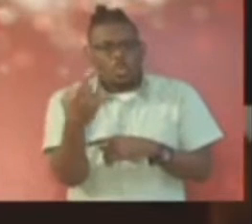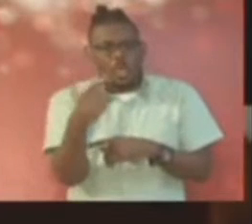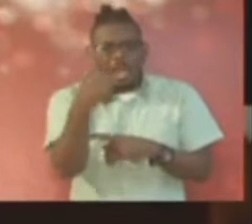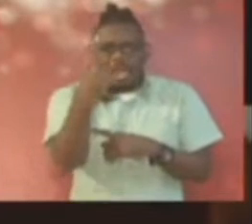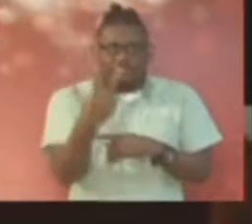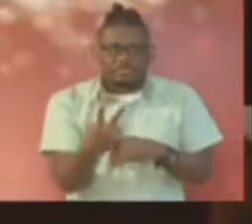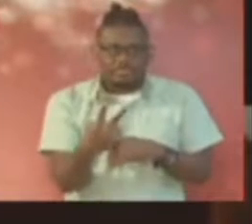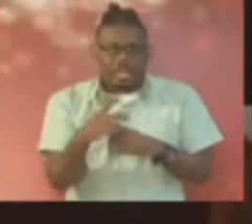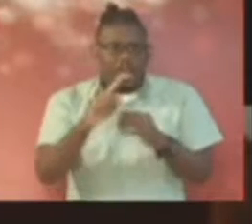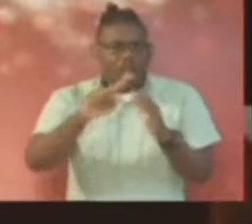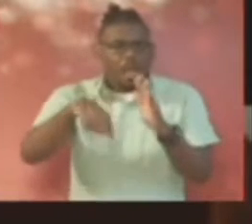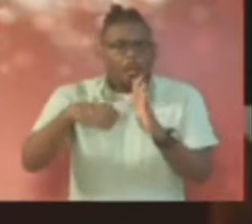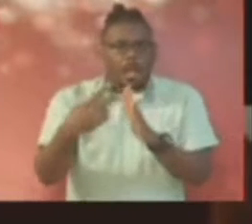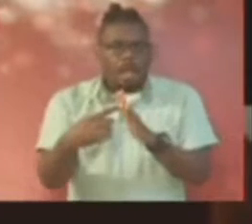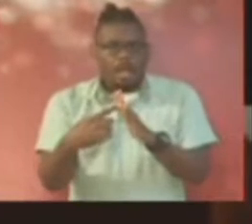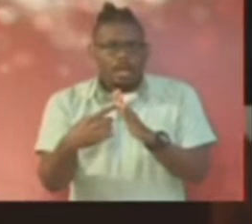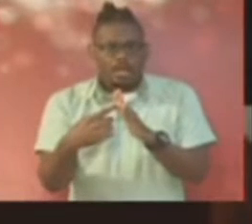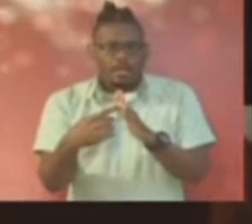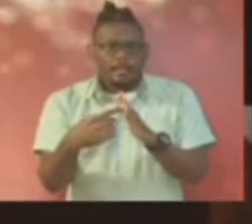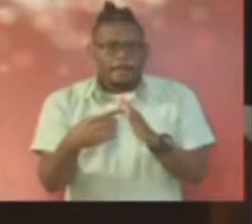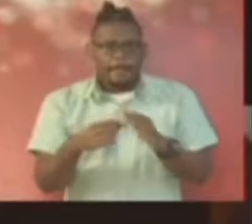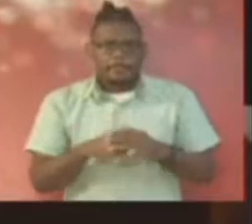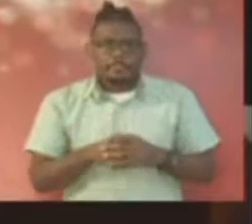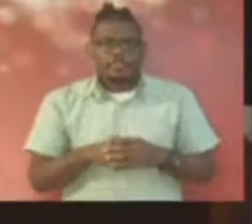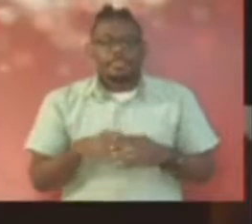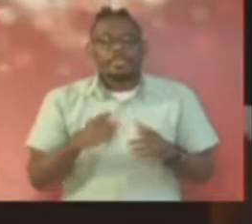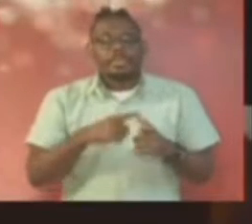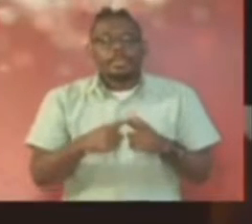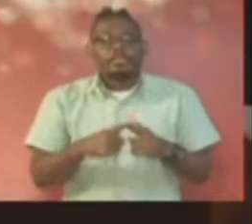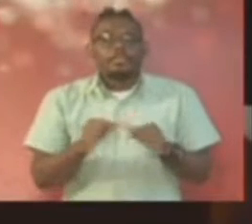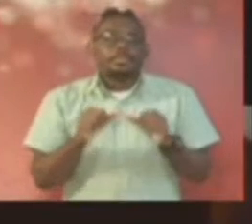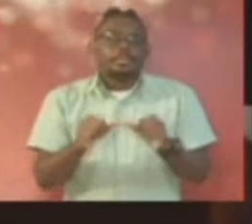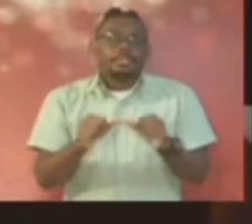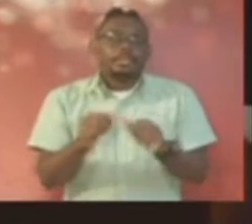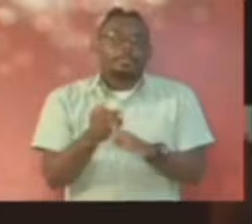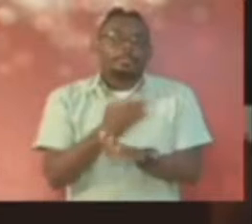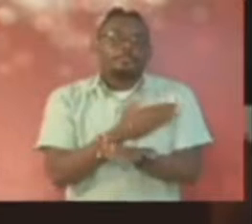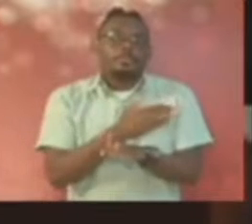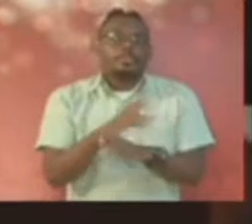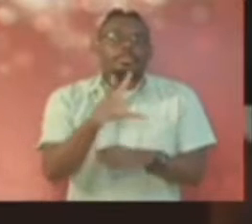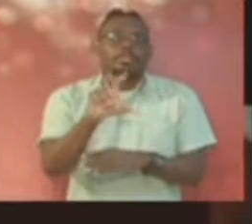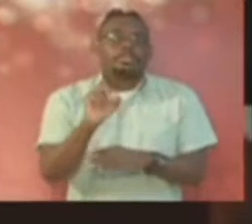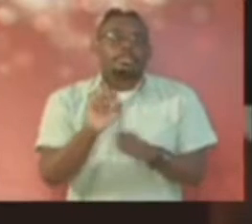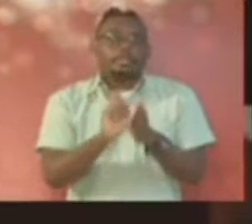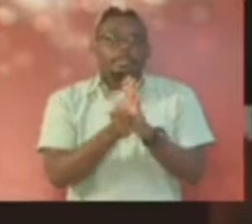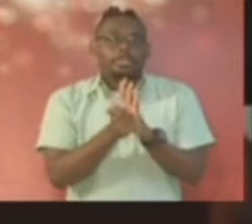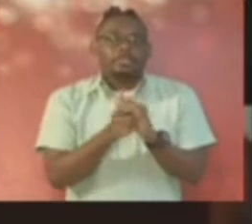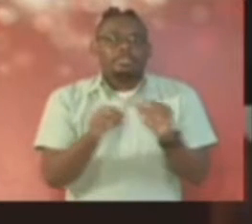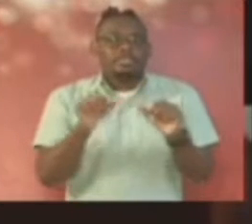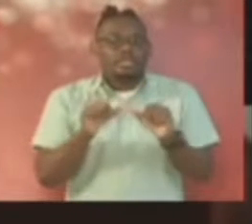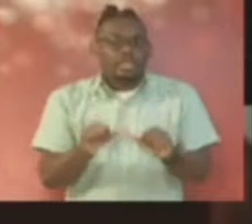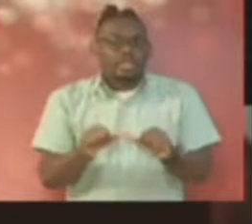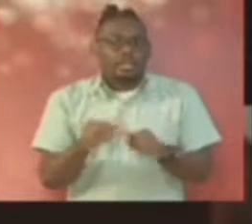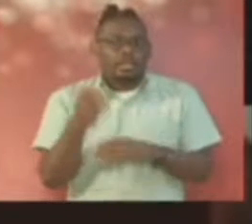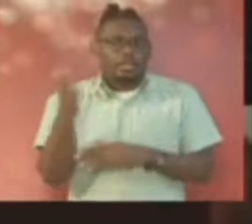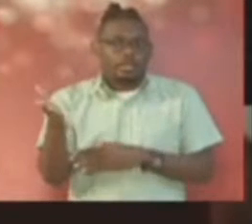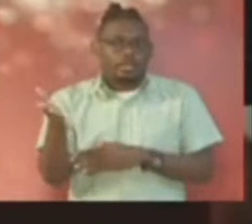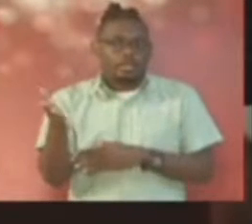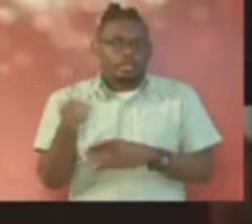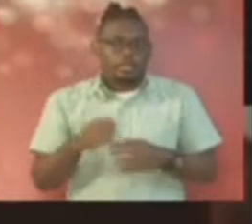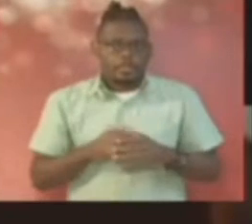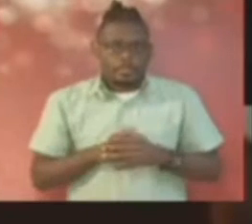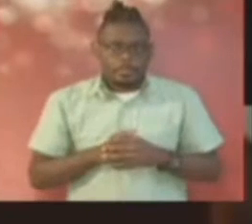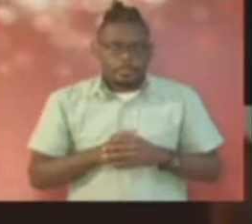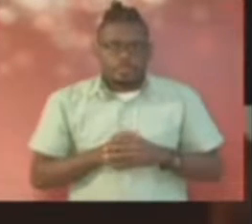and they have to be in there like half an hour before and so on. So give it about 3.5 hours there on the vessel. Now,